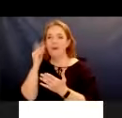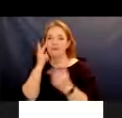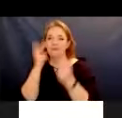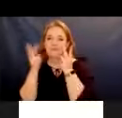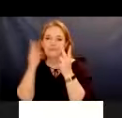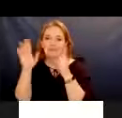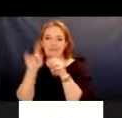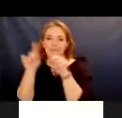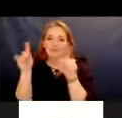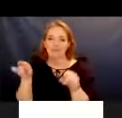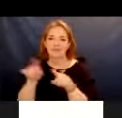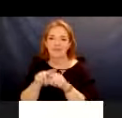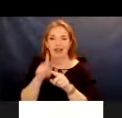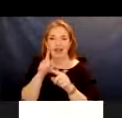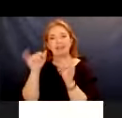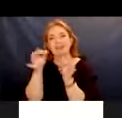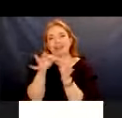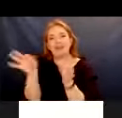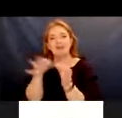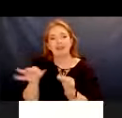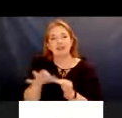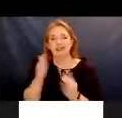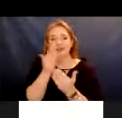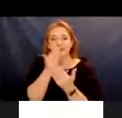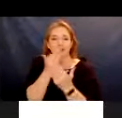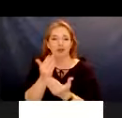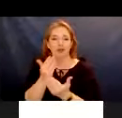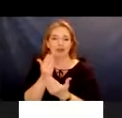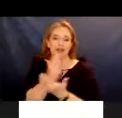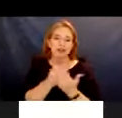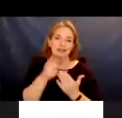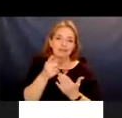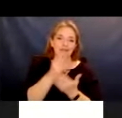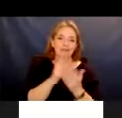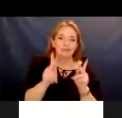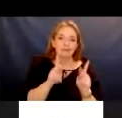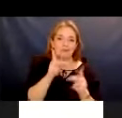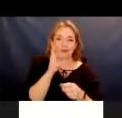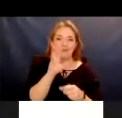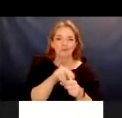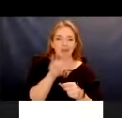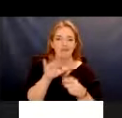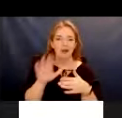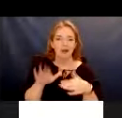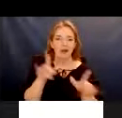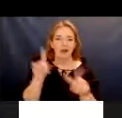on the signage is so good. These are some of the guys that